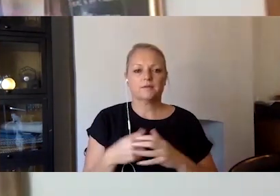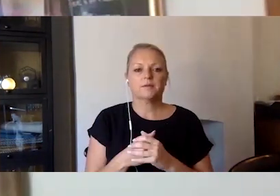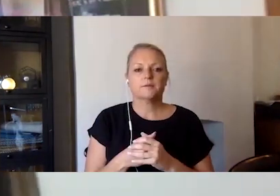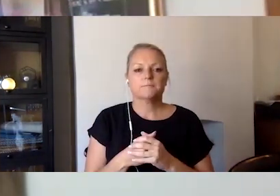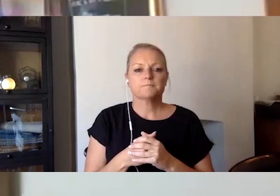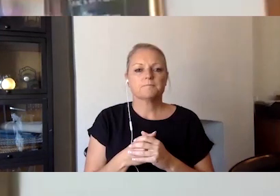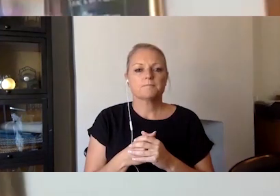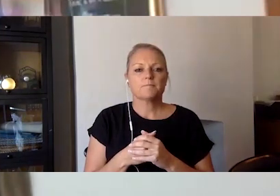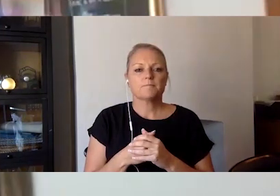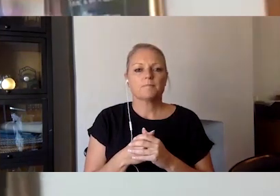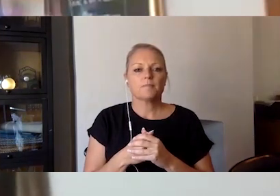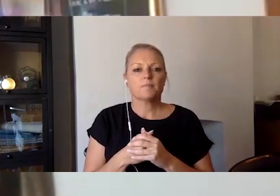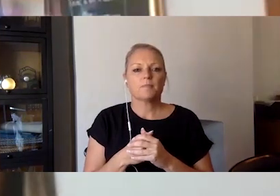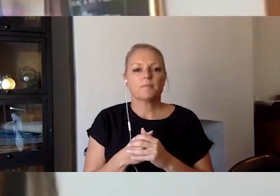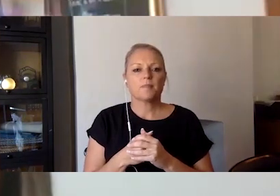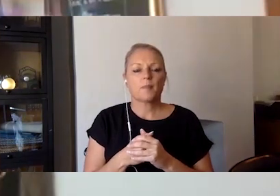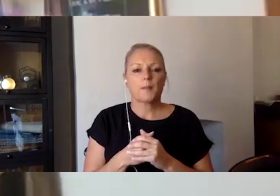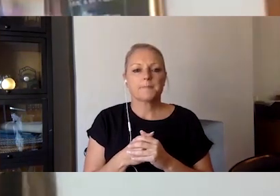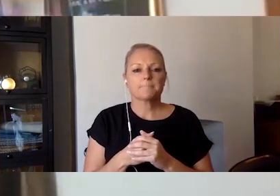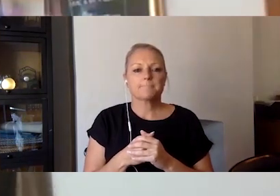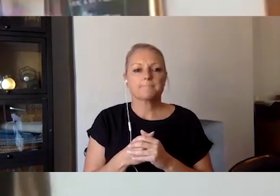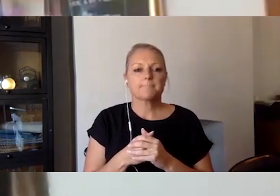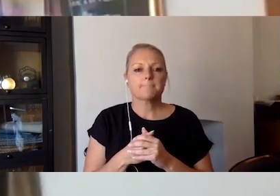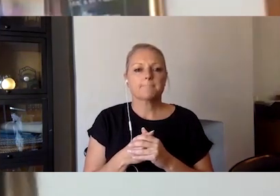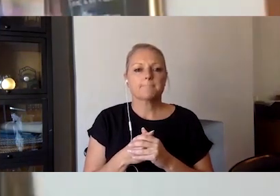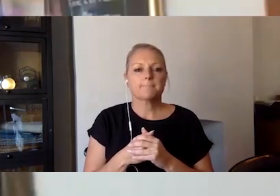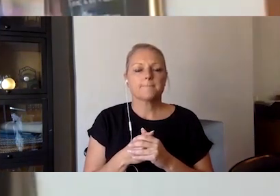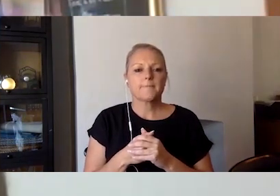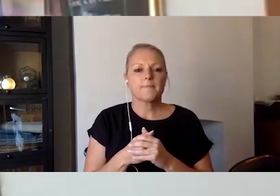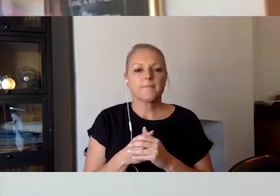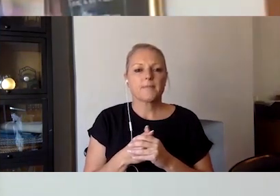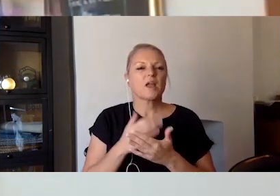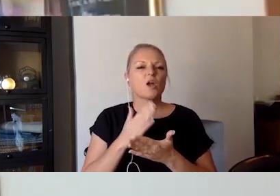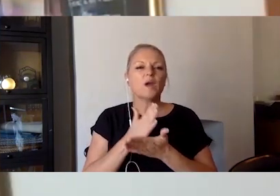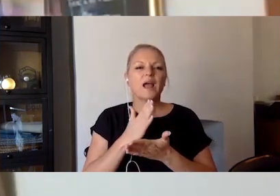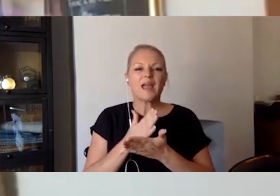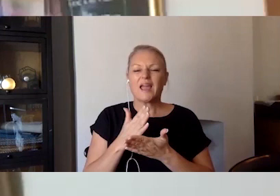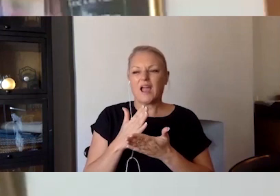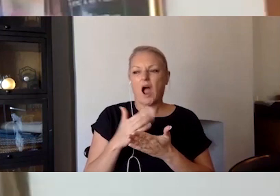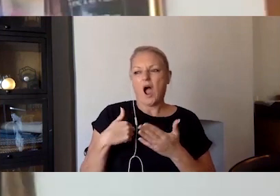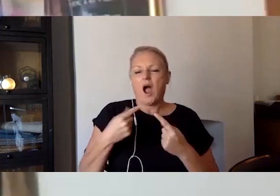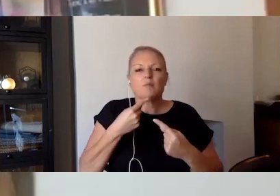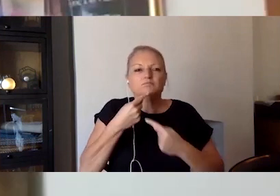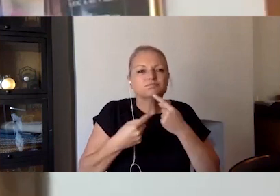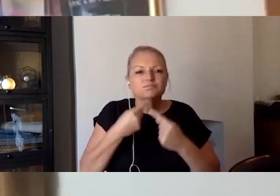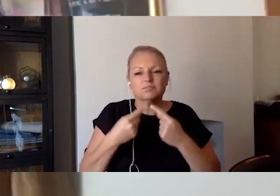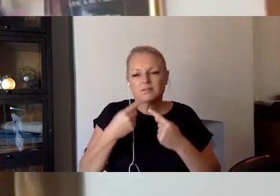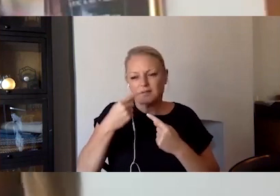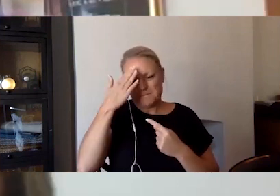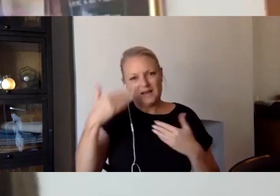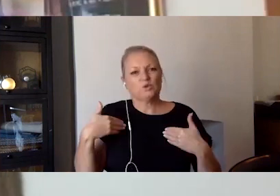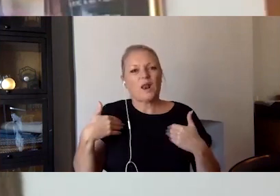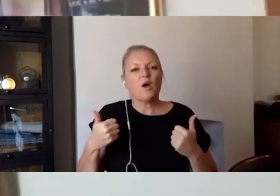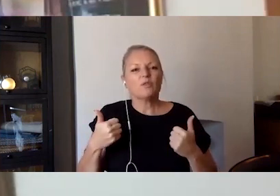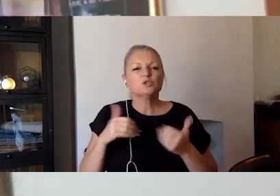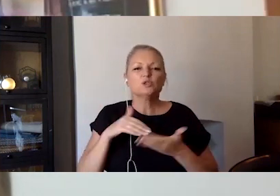of mental health, so this is really just to frame today's discussion and to get us on the same page with regards to terminology.